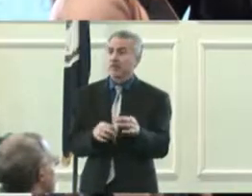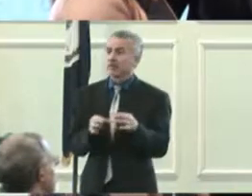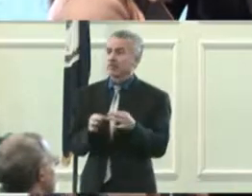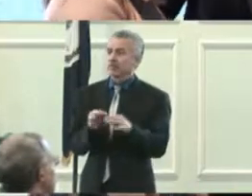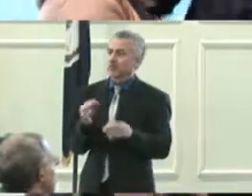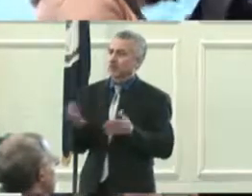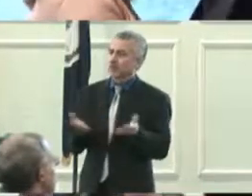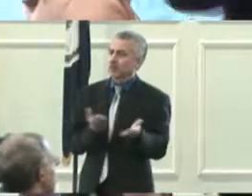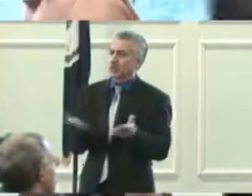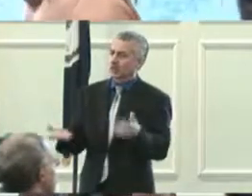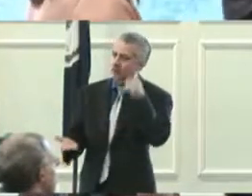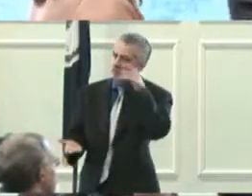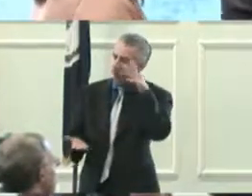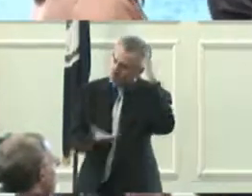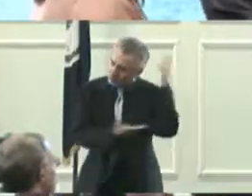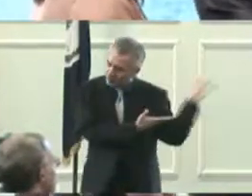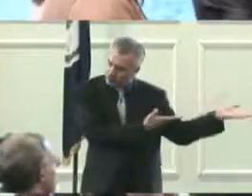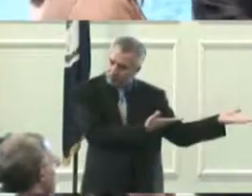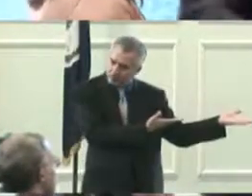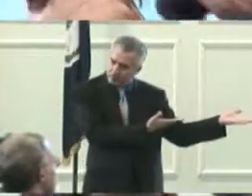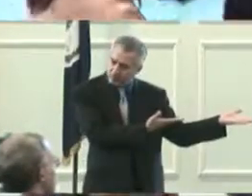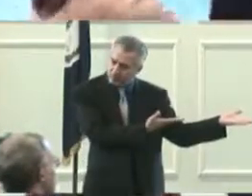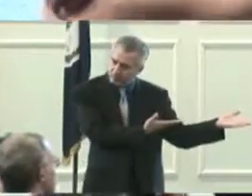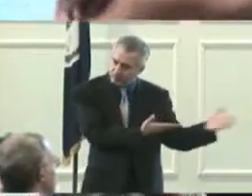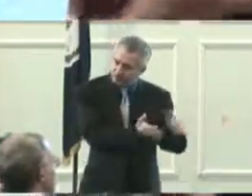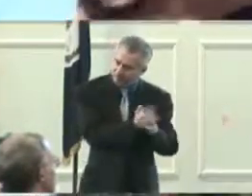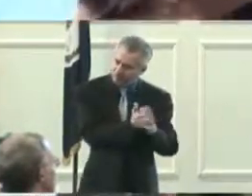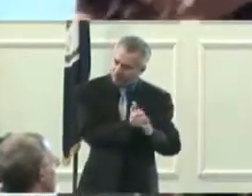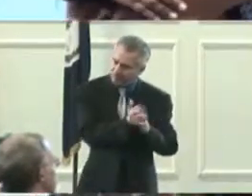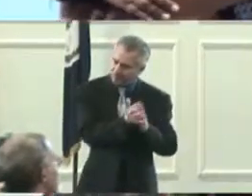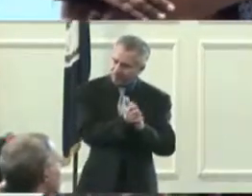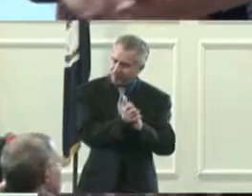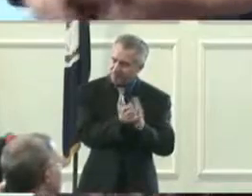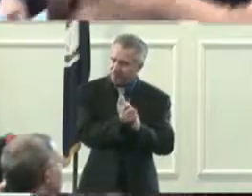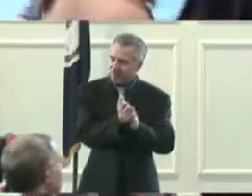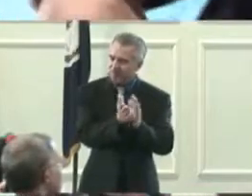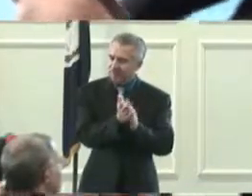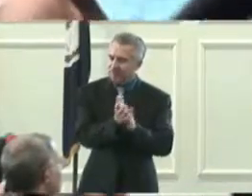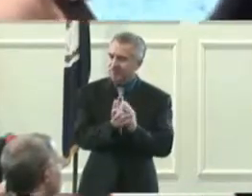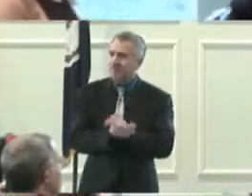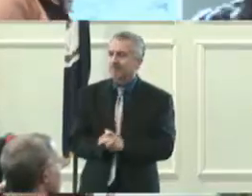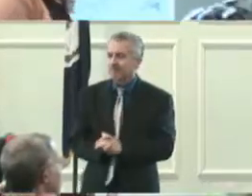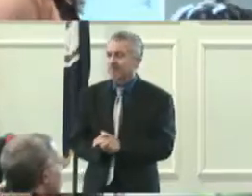like to give you. Thank you, sir. Okay? God bless you. Thank you. God bless you.